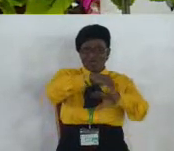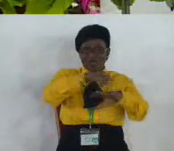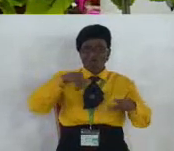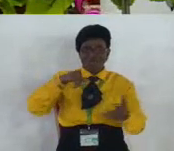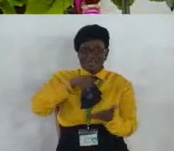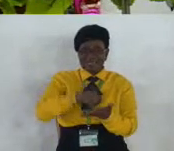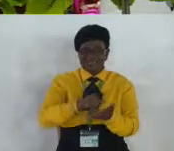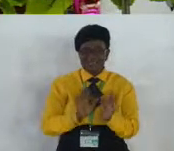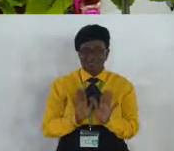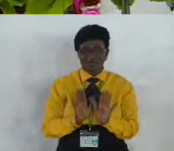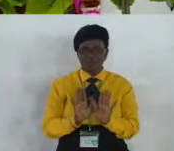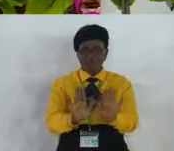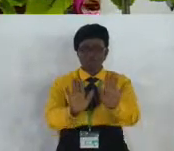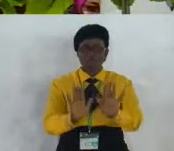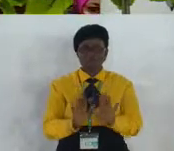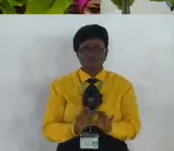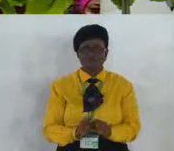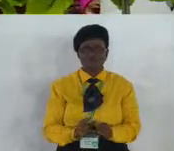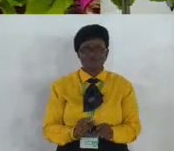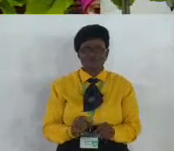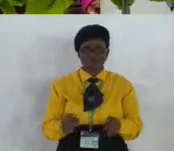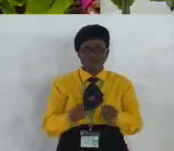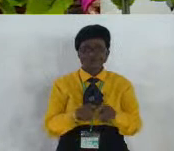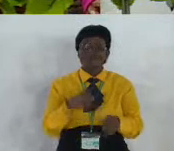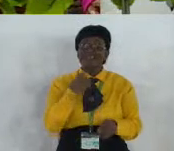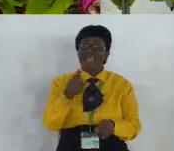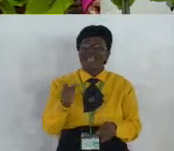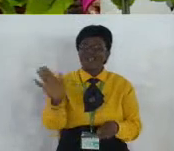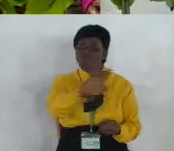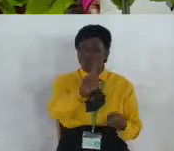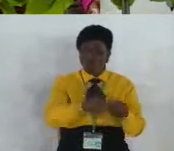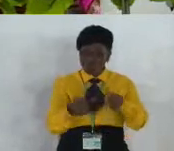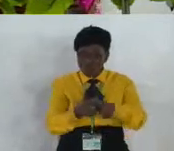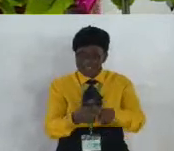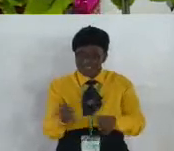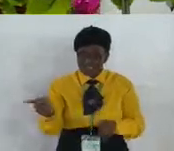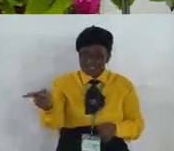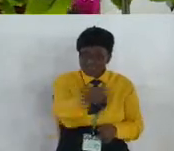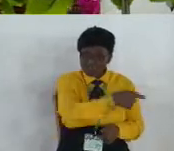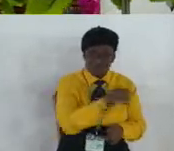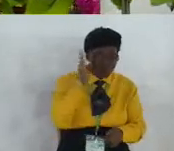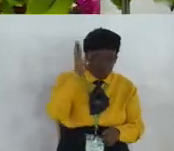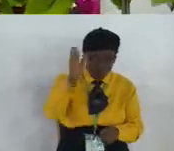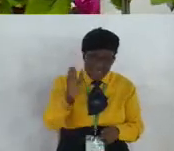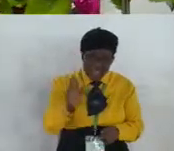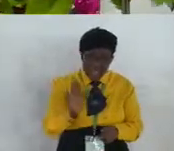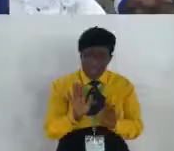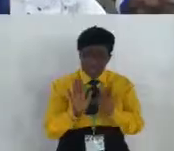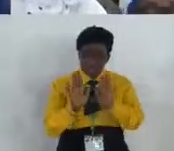push. So tell your neighbor you are going to push tonight.